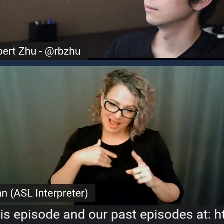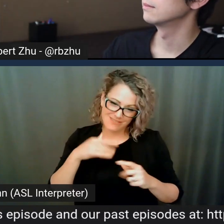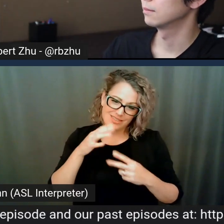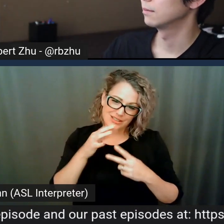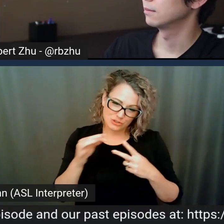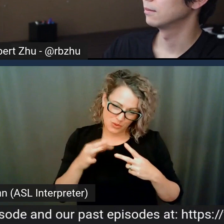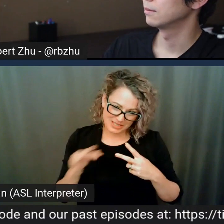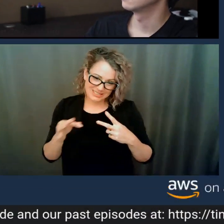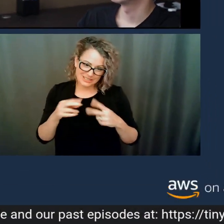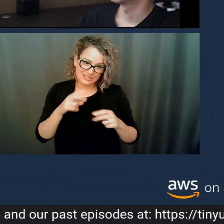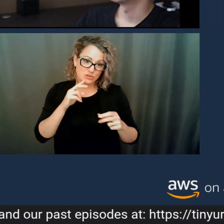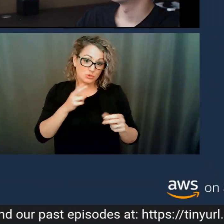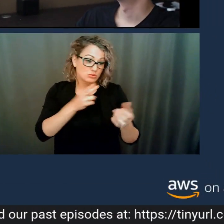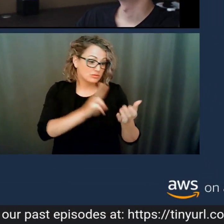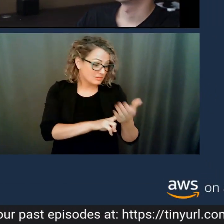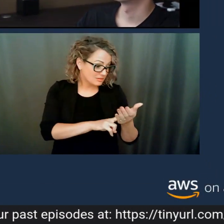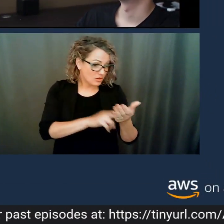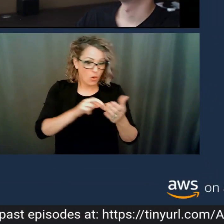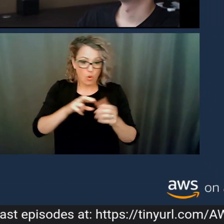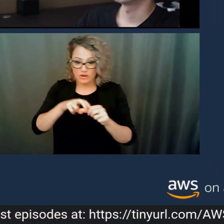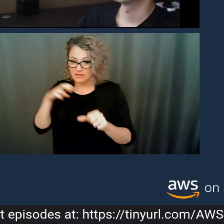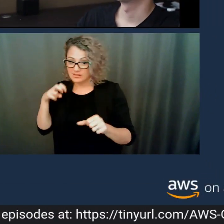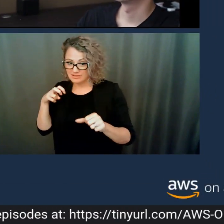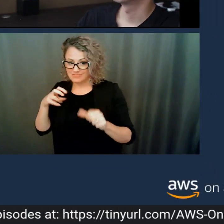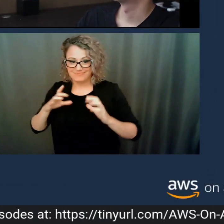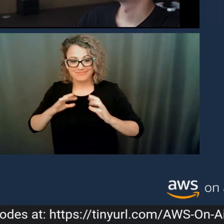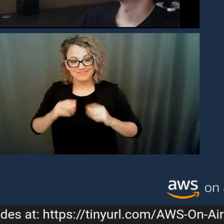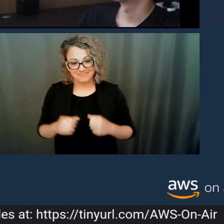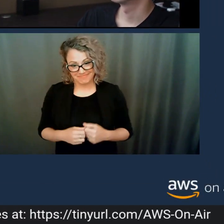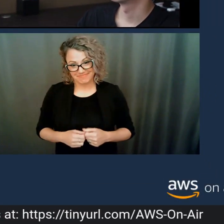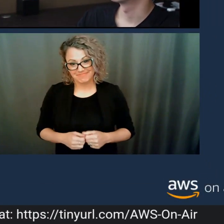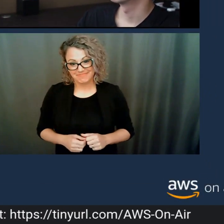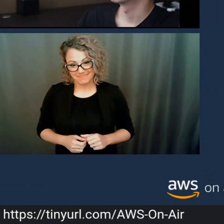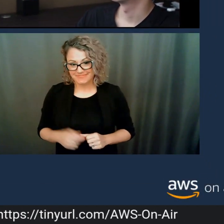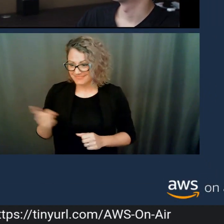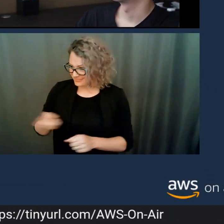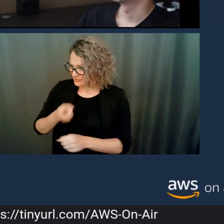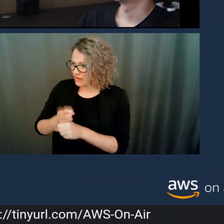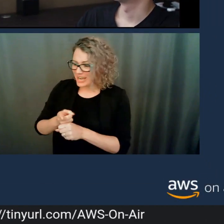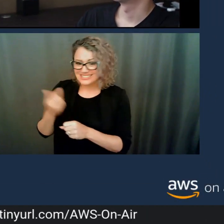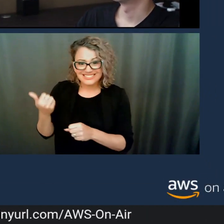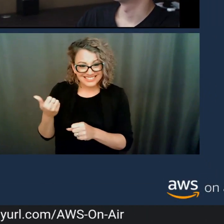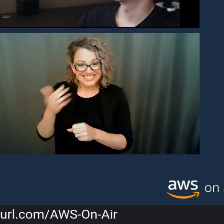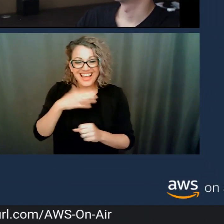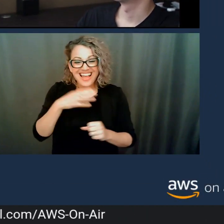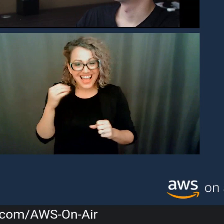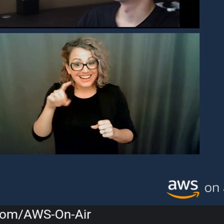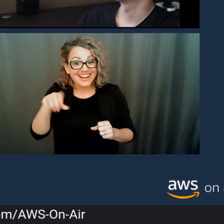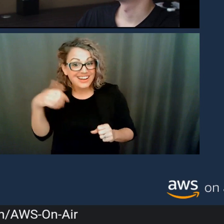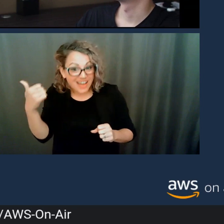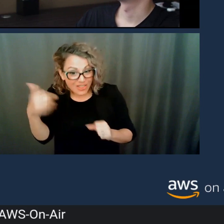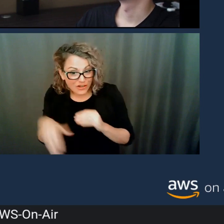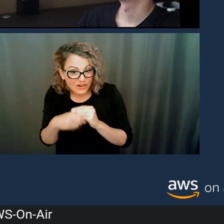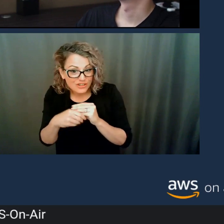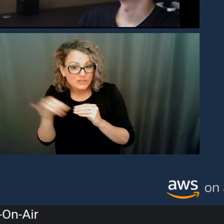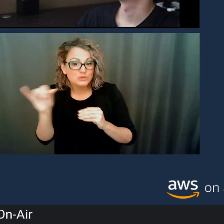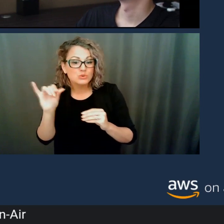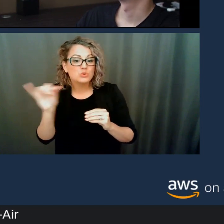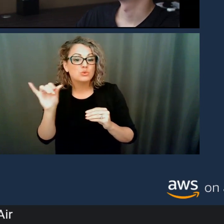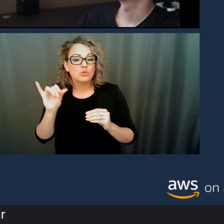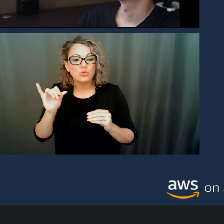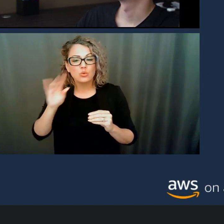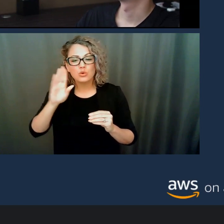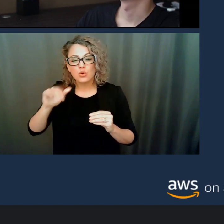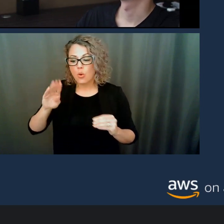and opt out depending on what you want to do. That is Exactly. great. Yeah. Exactly. And yeah, the other thing is, biometrics is